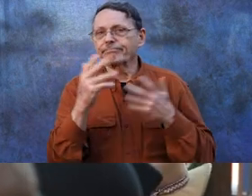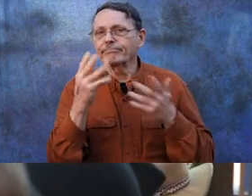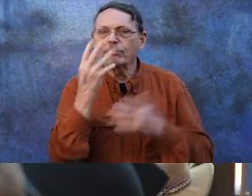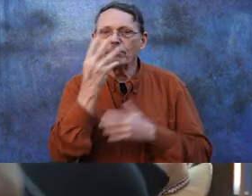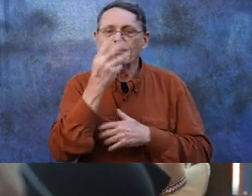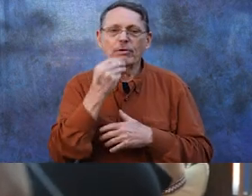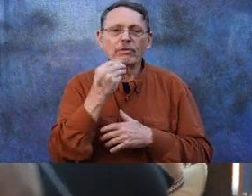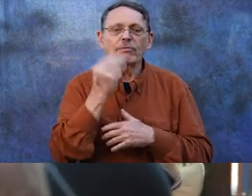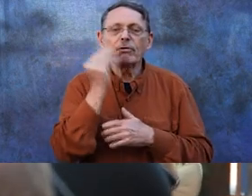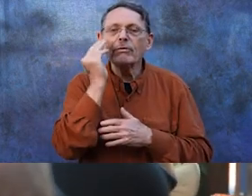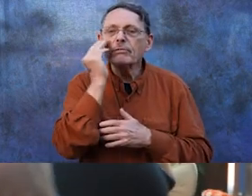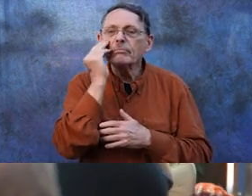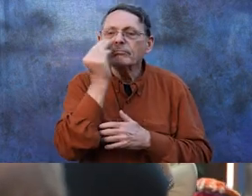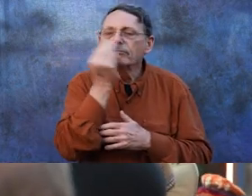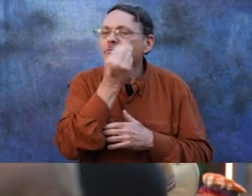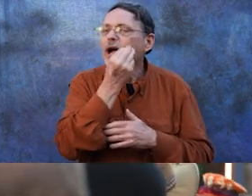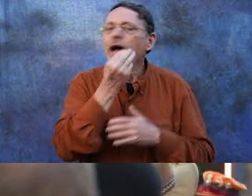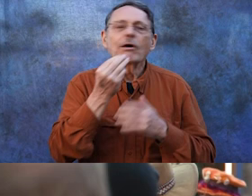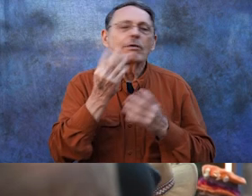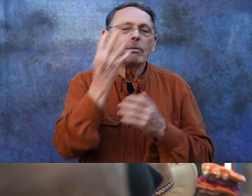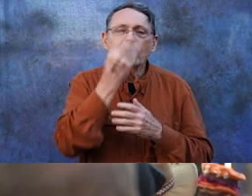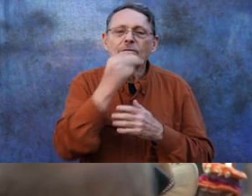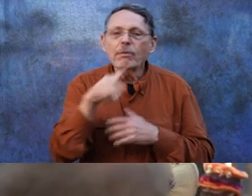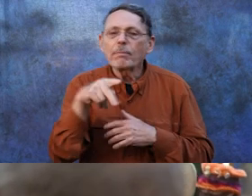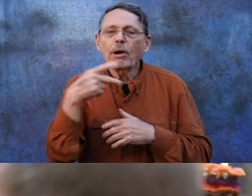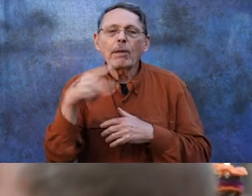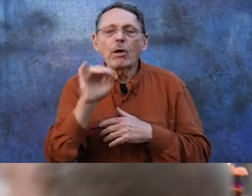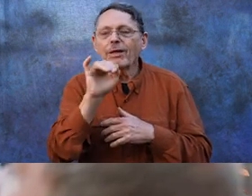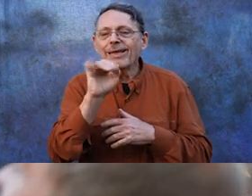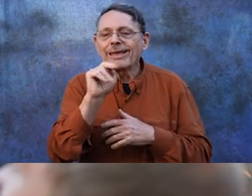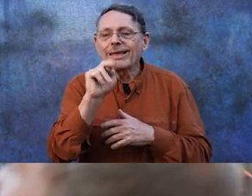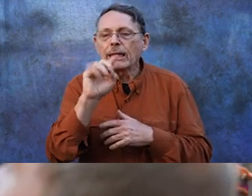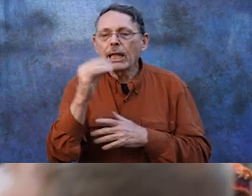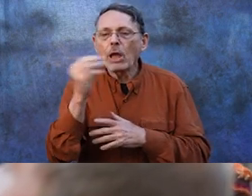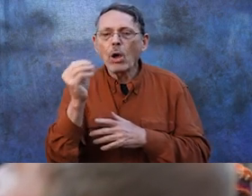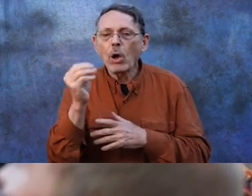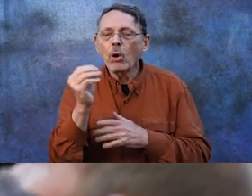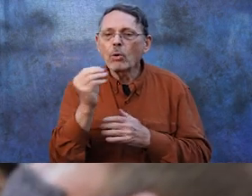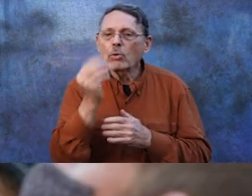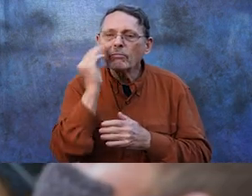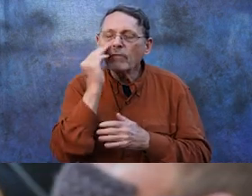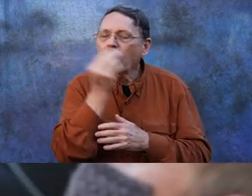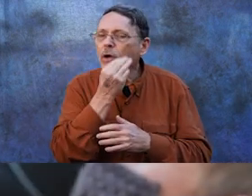that violet, that beautiful violet, that indigo, that blue,